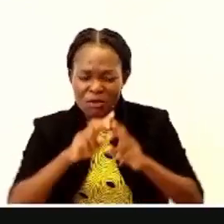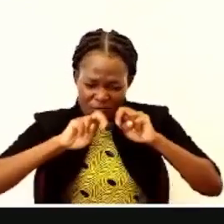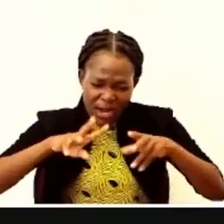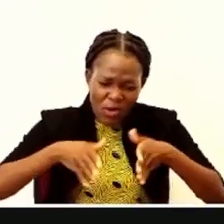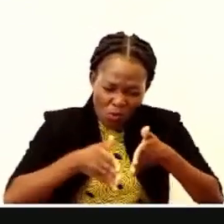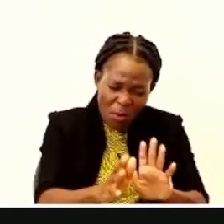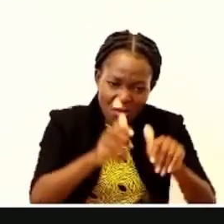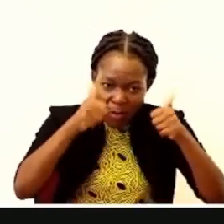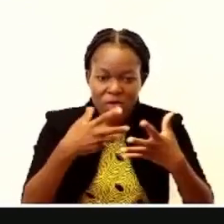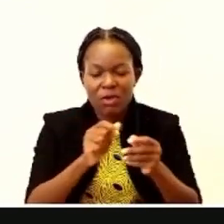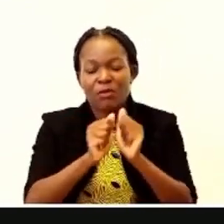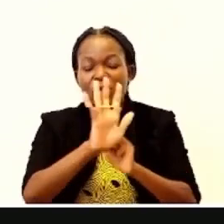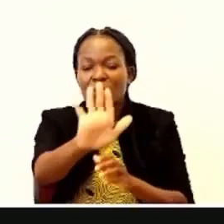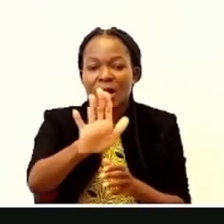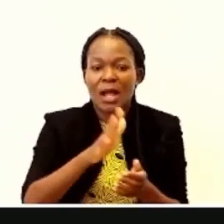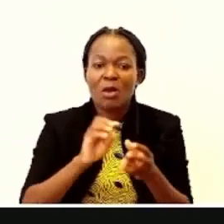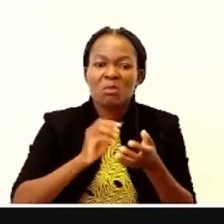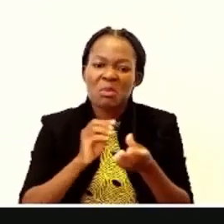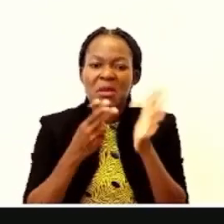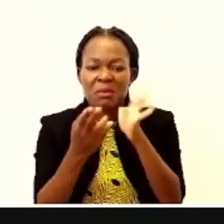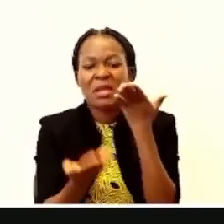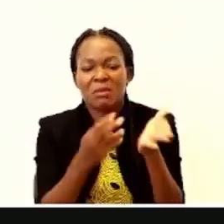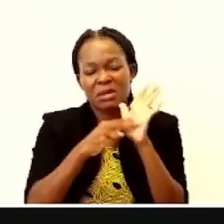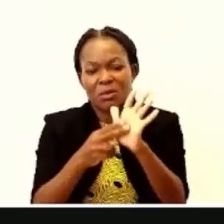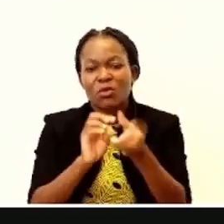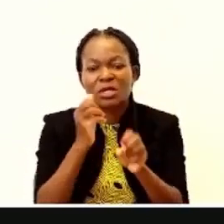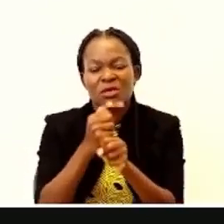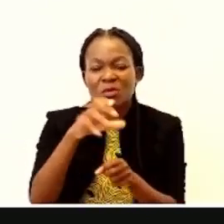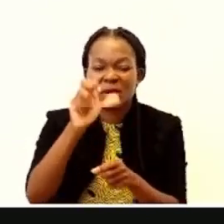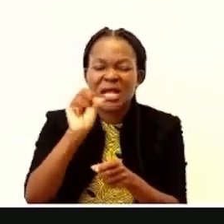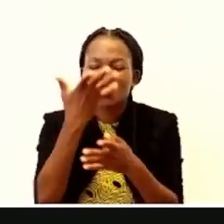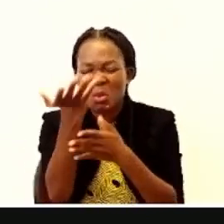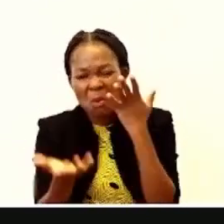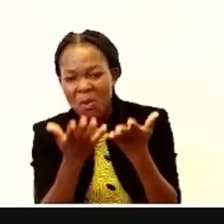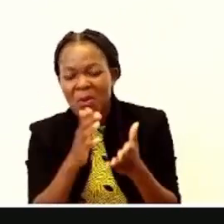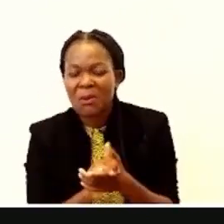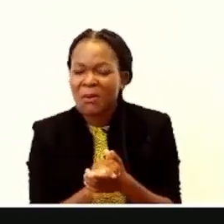transition fuel. I think our continent faces the stark choice between